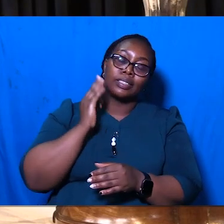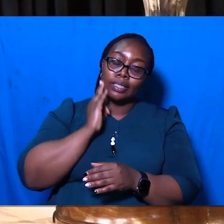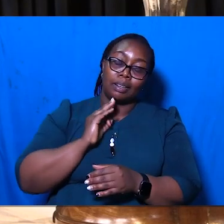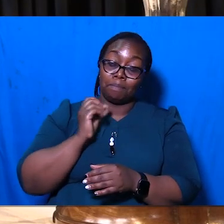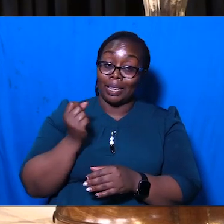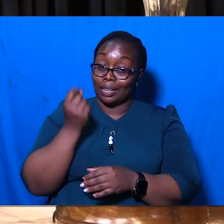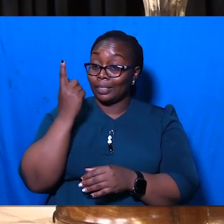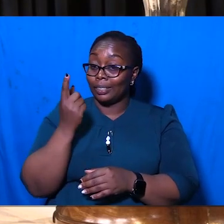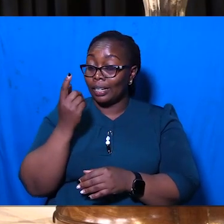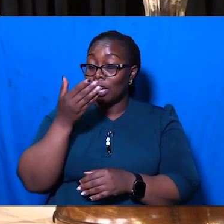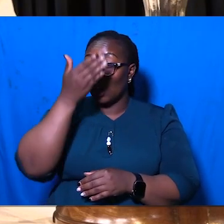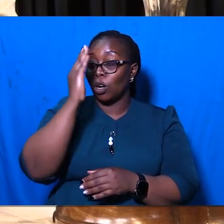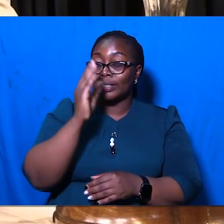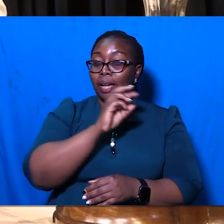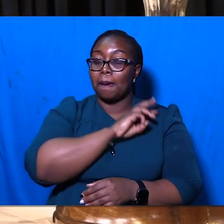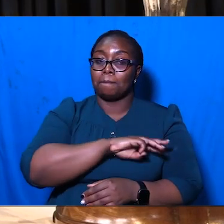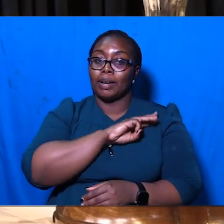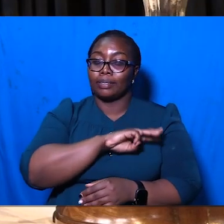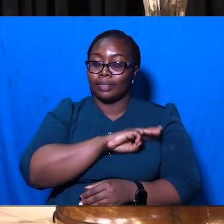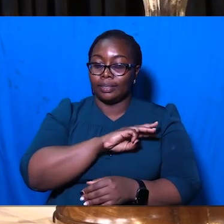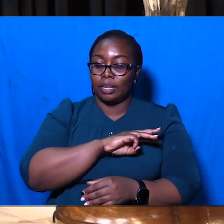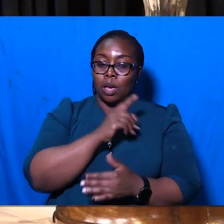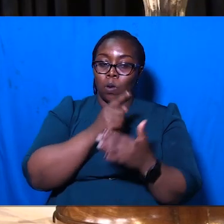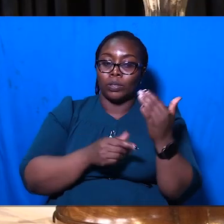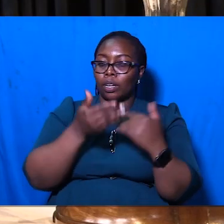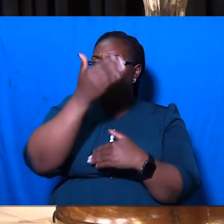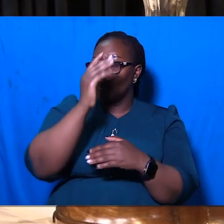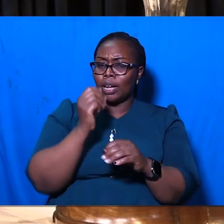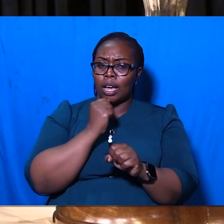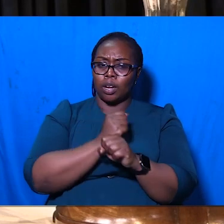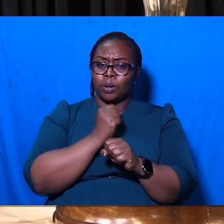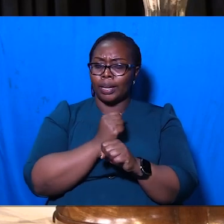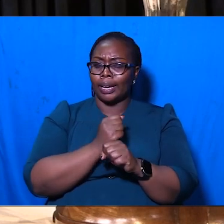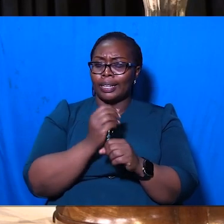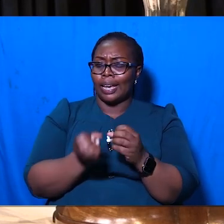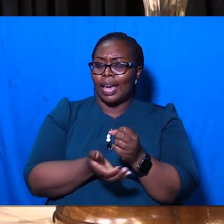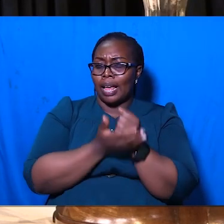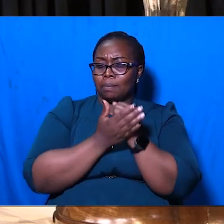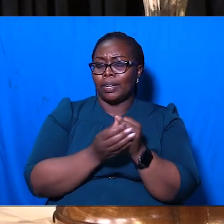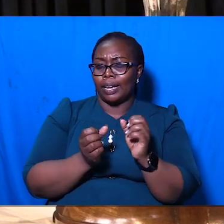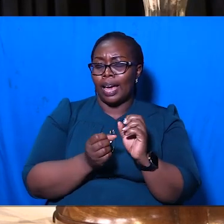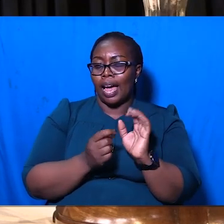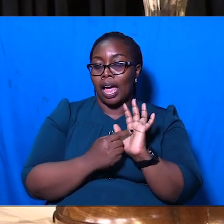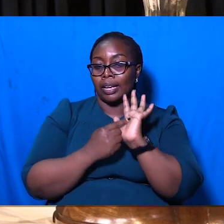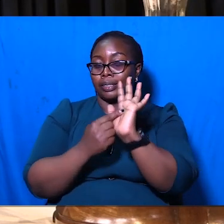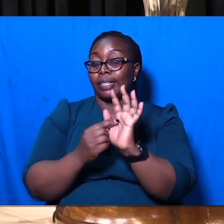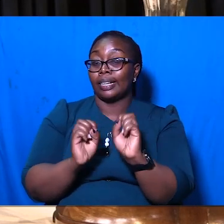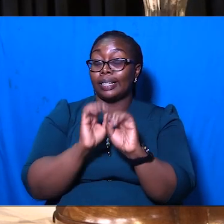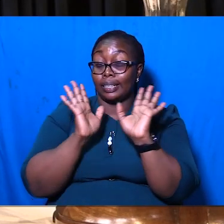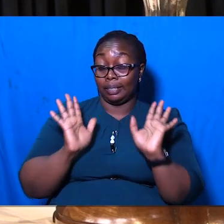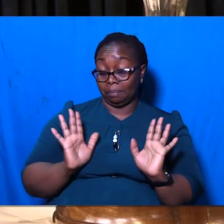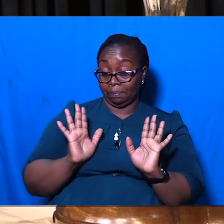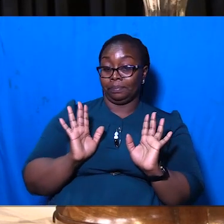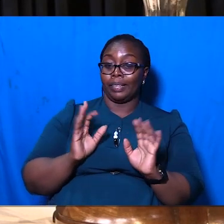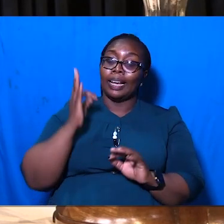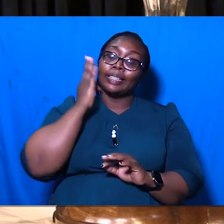mercy. What is Paul bringing out here very clearly? Paul is actually saying that the Gentiles have